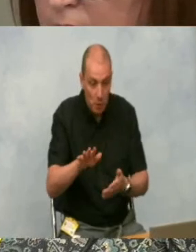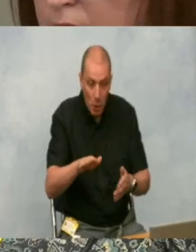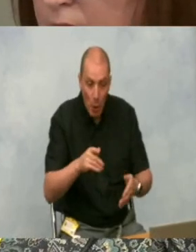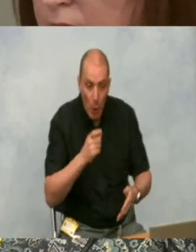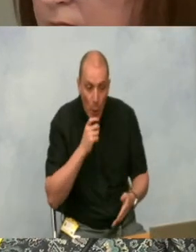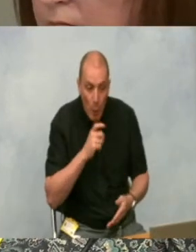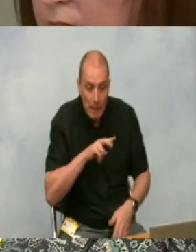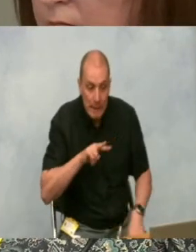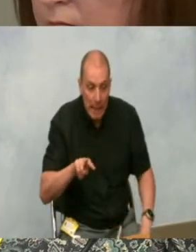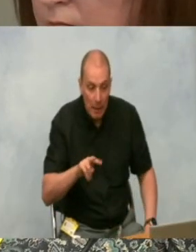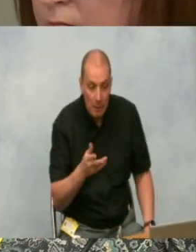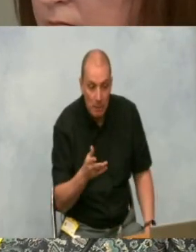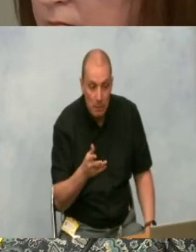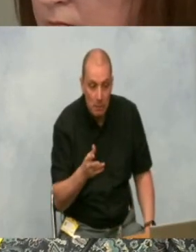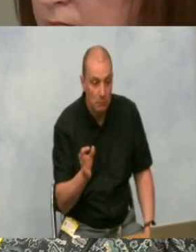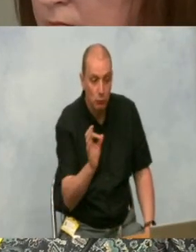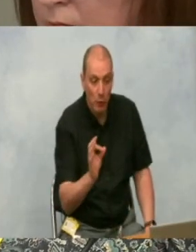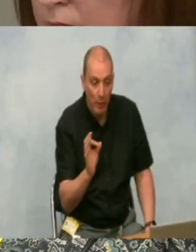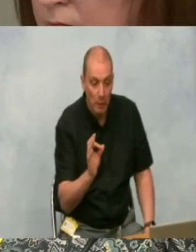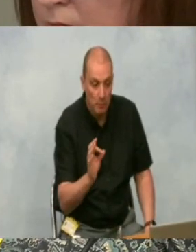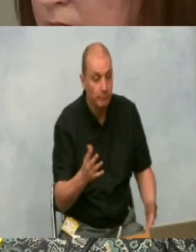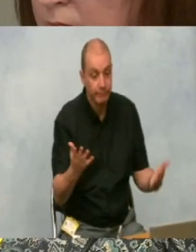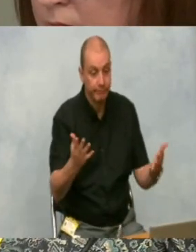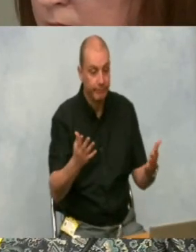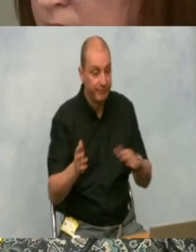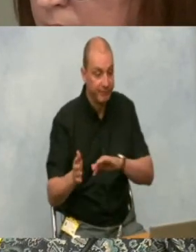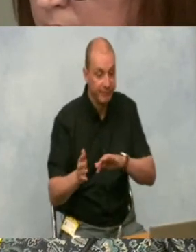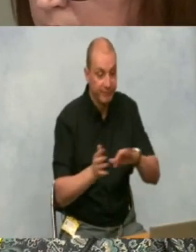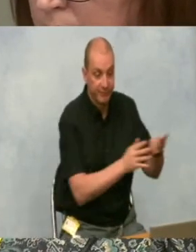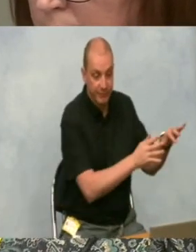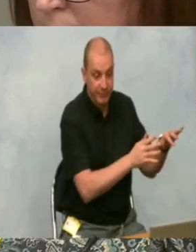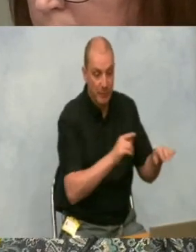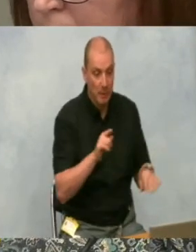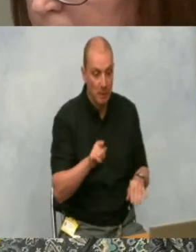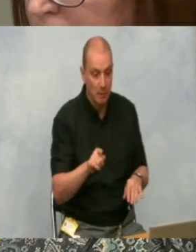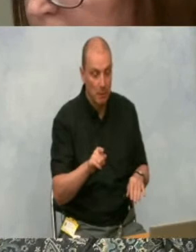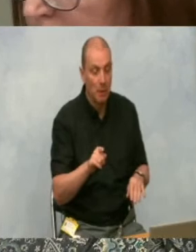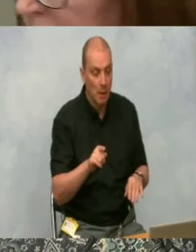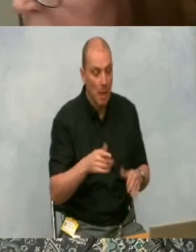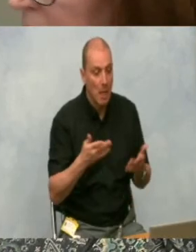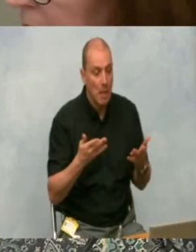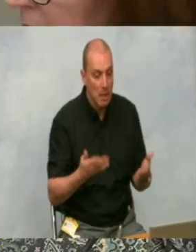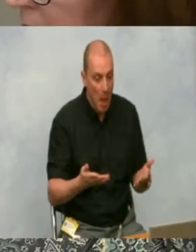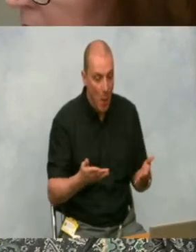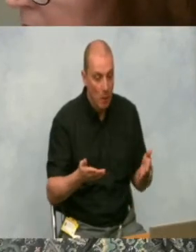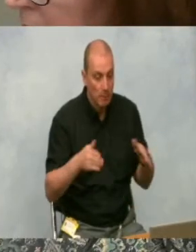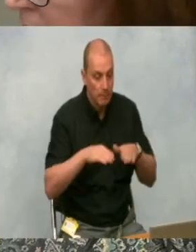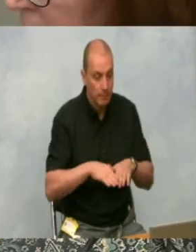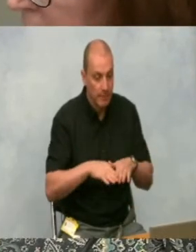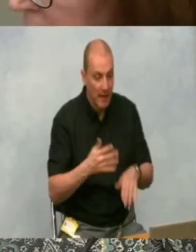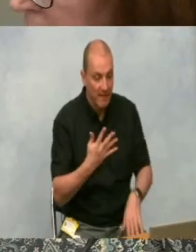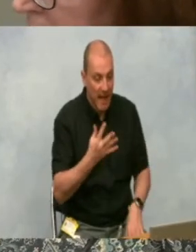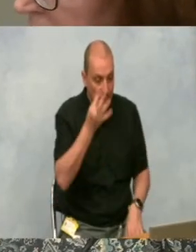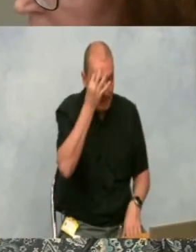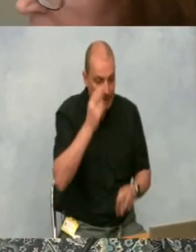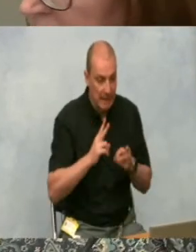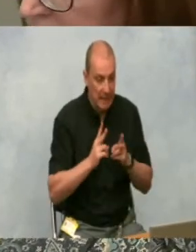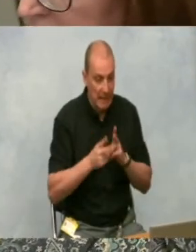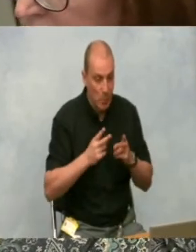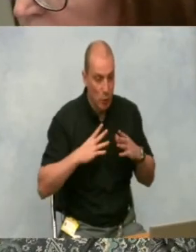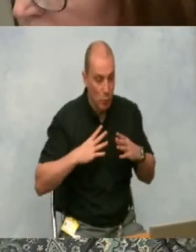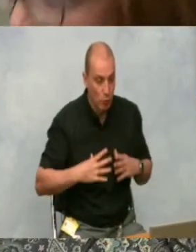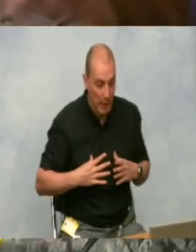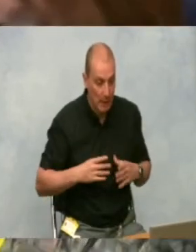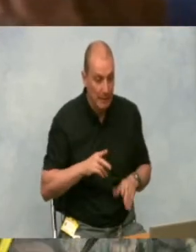No seconder. Thank you very much. We're now going to adjourn for 5 minutes to give the interpreters a break. See you back here